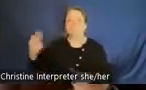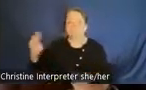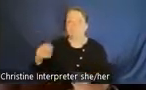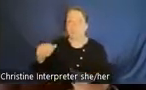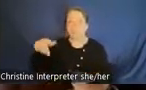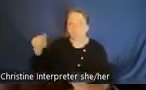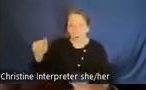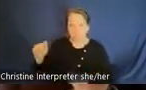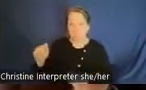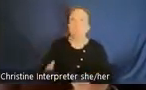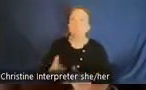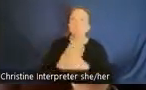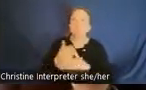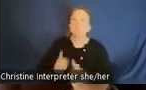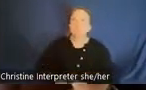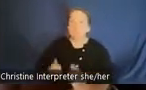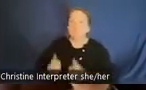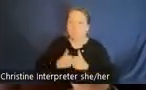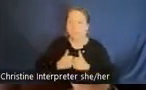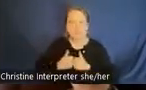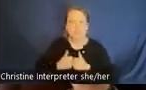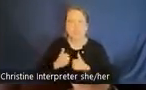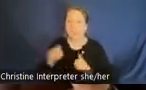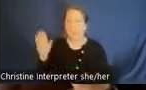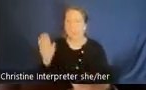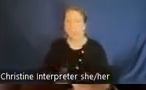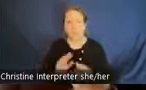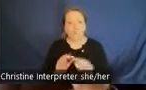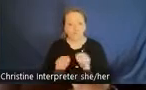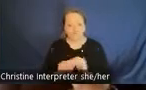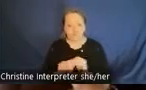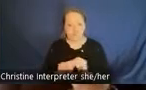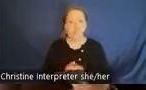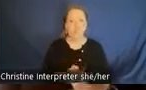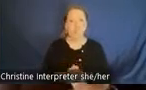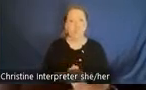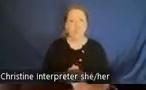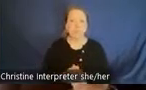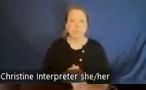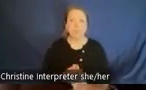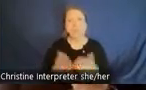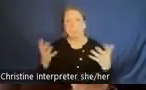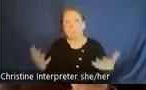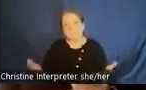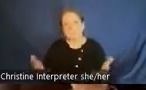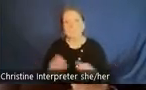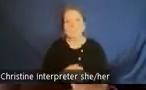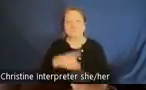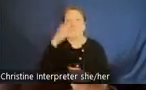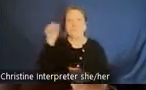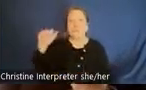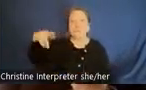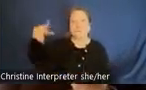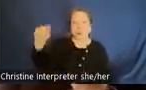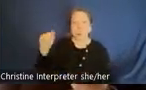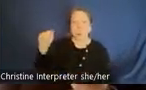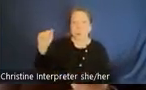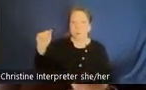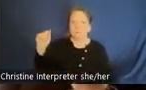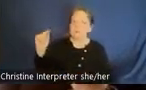Shared living situations got very low numbers. And, you know, that's probably because apartment dwelling is often difficult